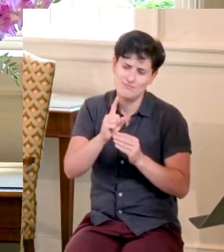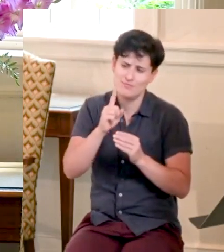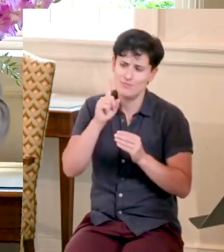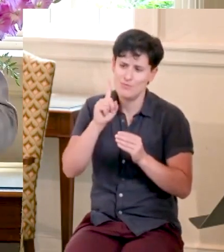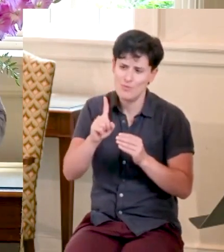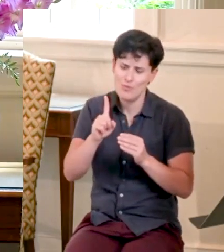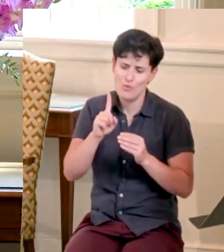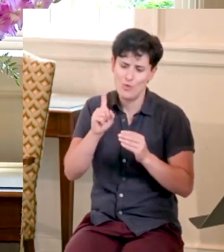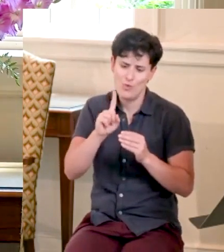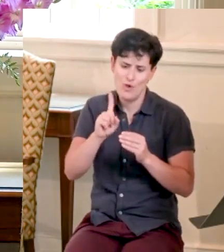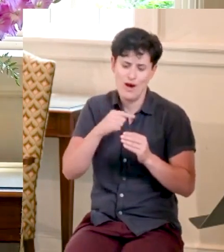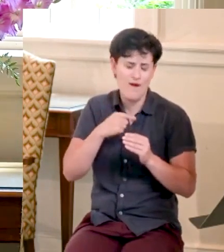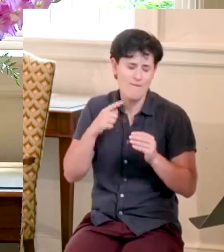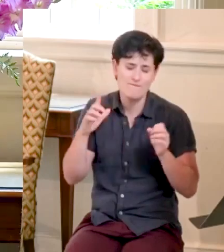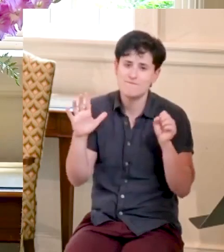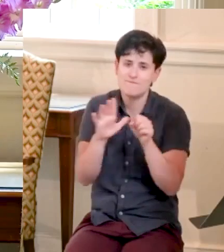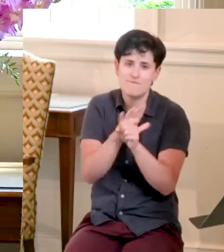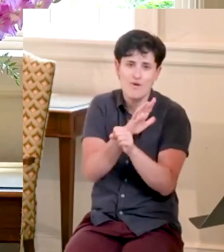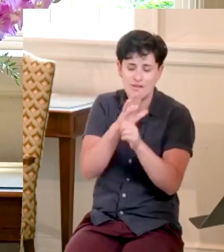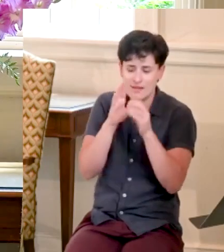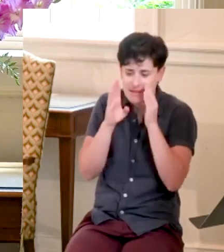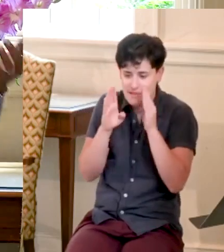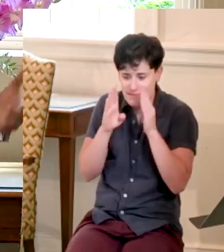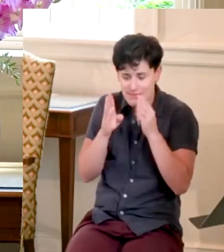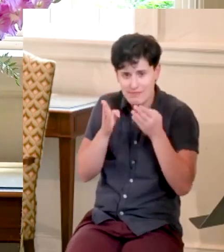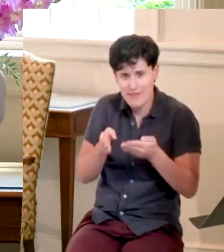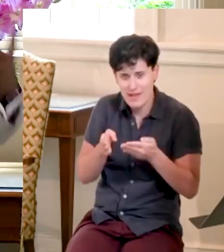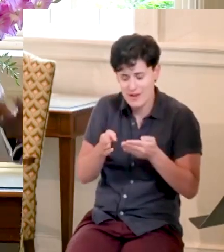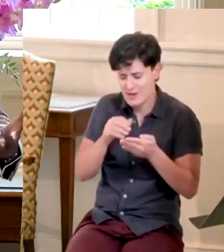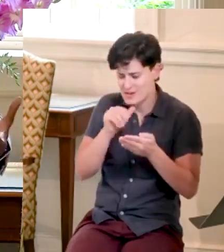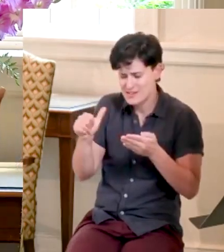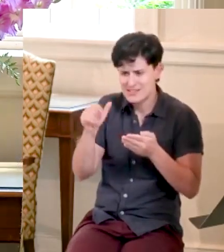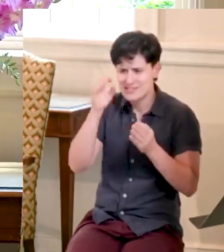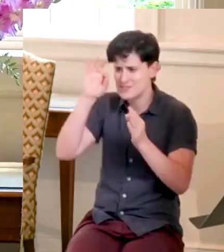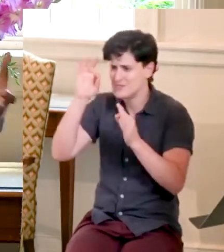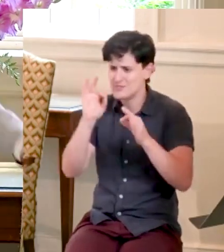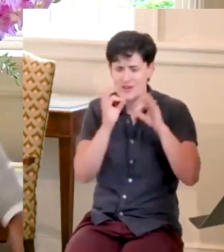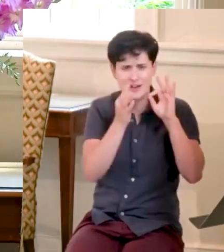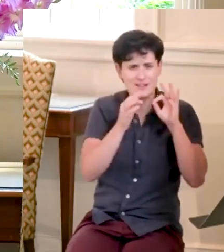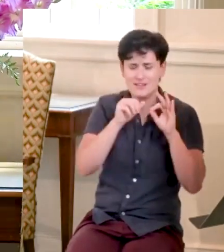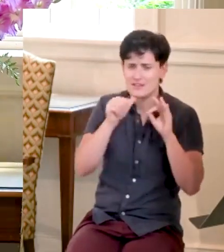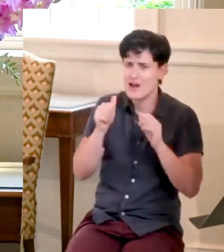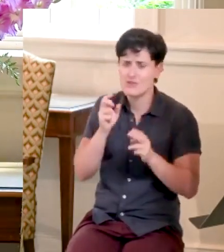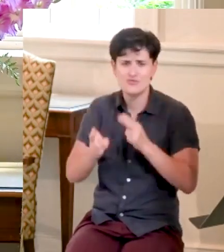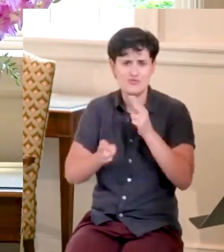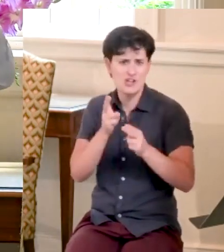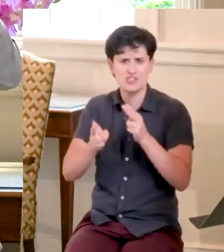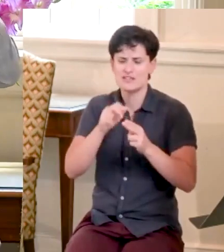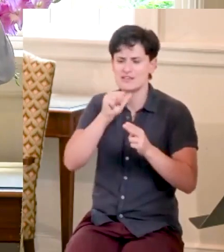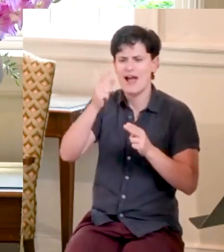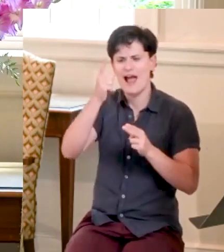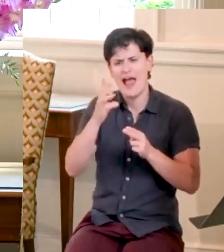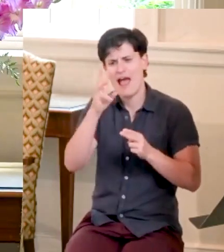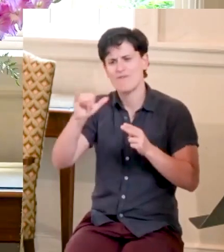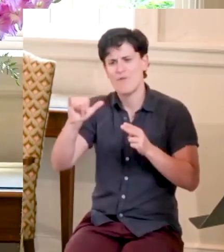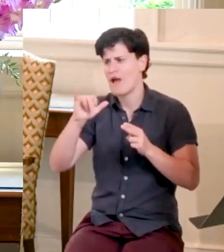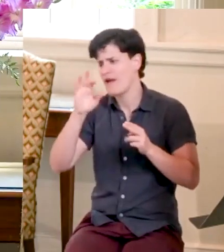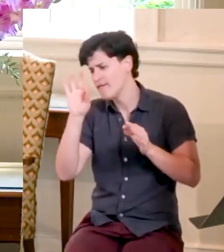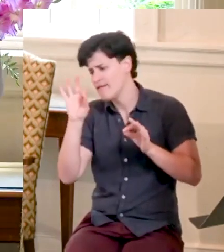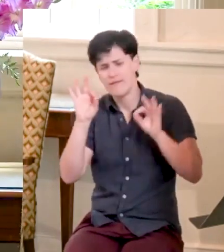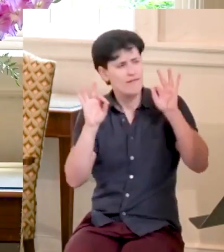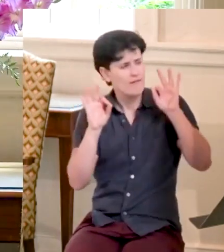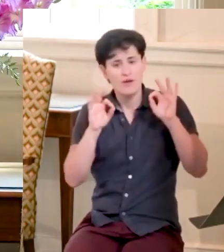One where I was fully there, not distracted, not rushing, not halfway checked out. One moment where I slowed